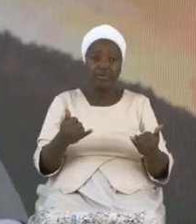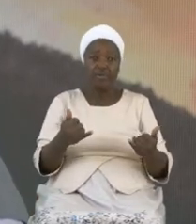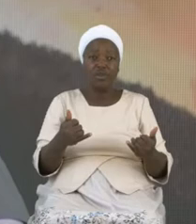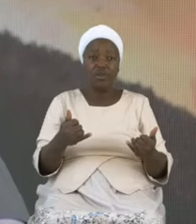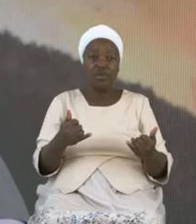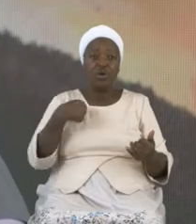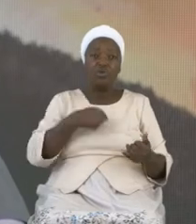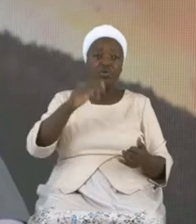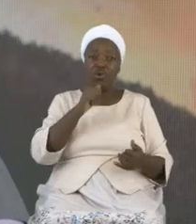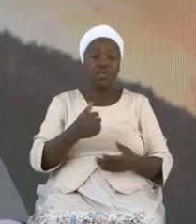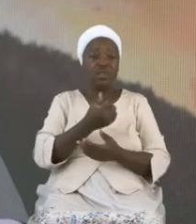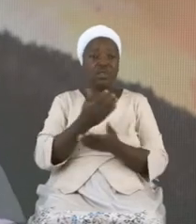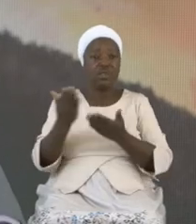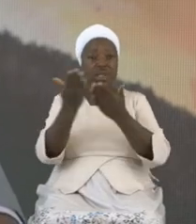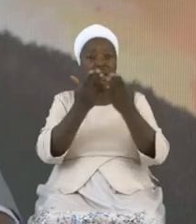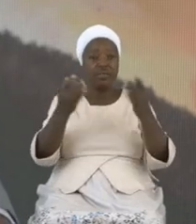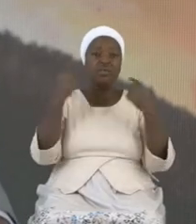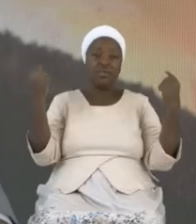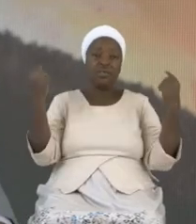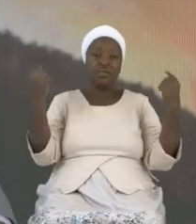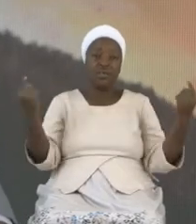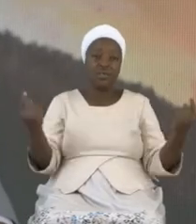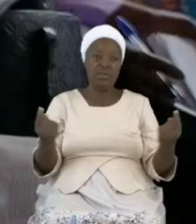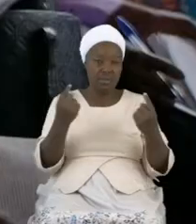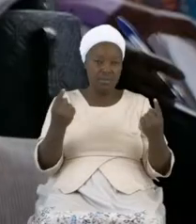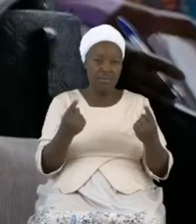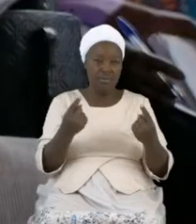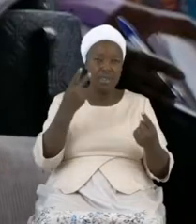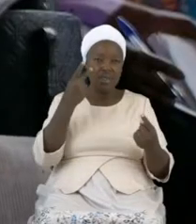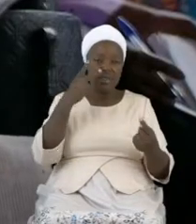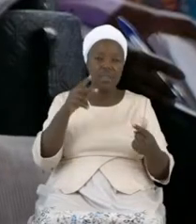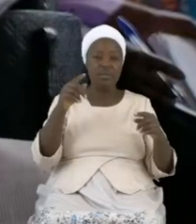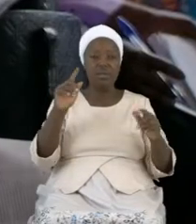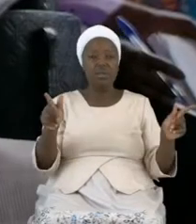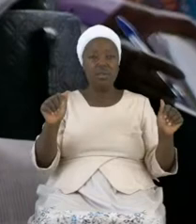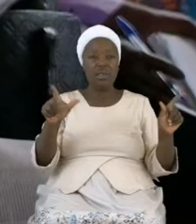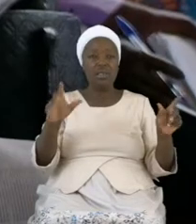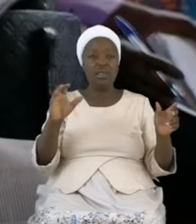serve sin. Look at Galatians chapter 2, verse 20.